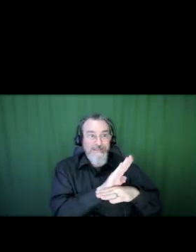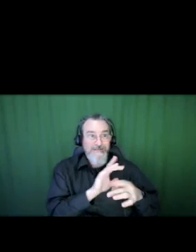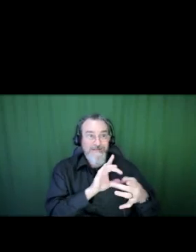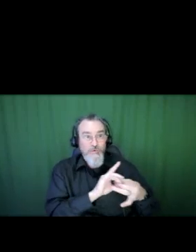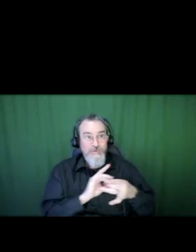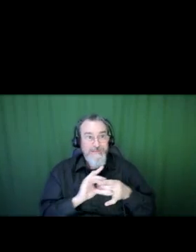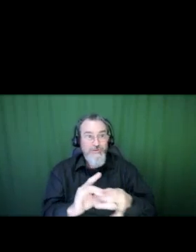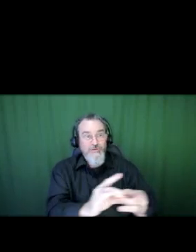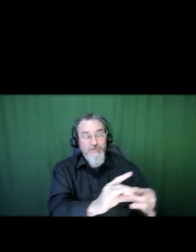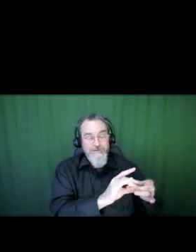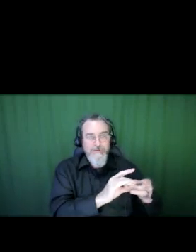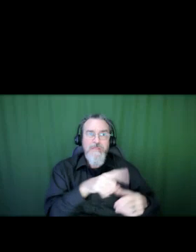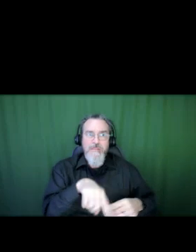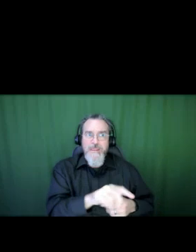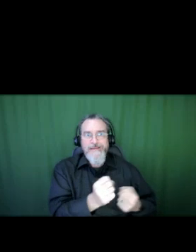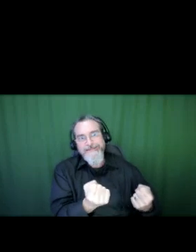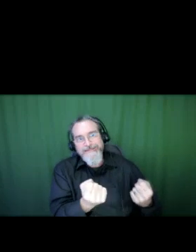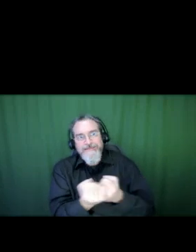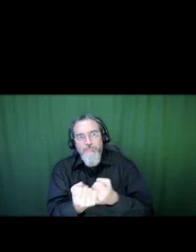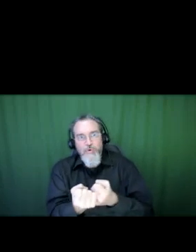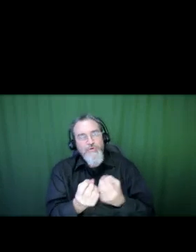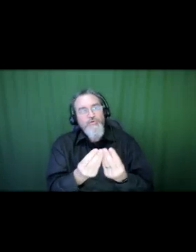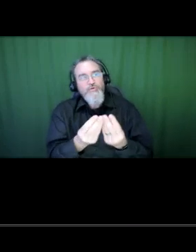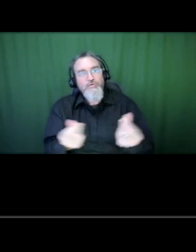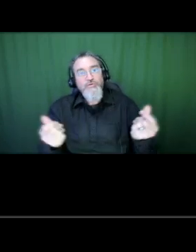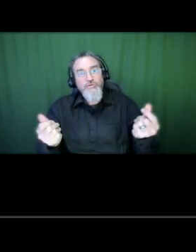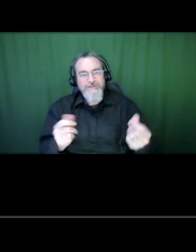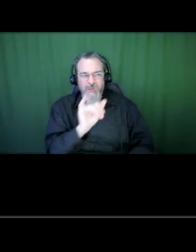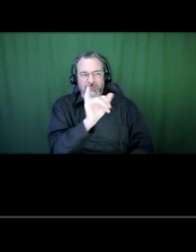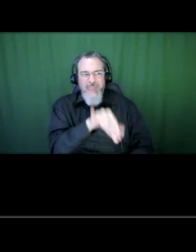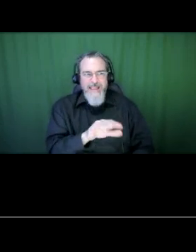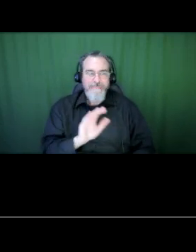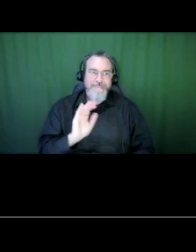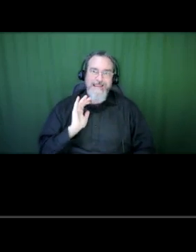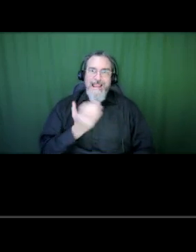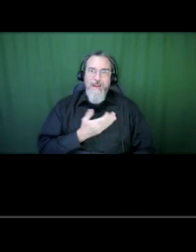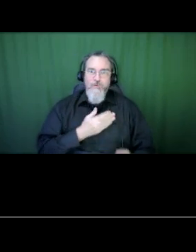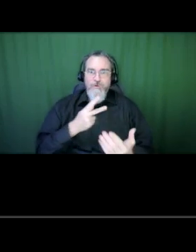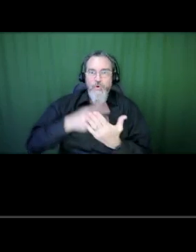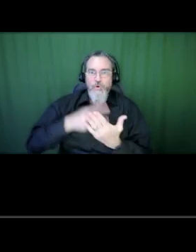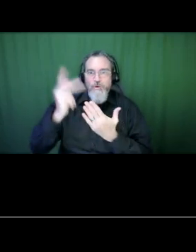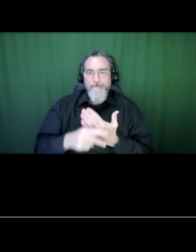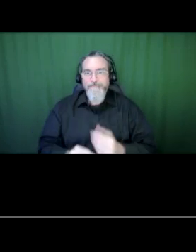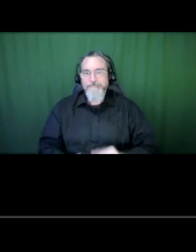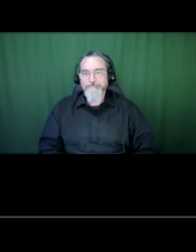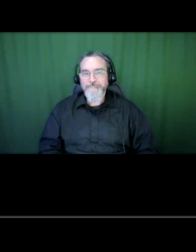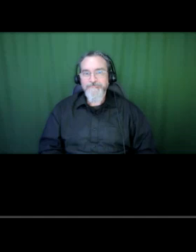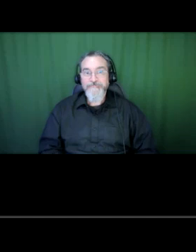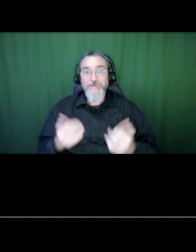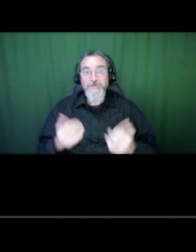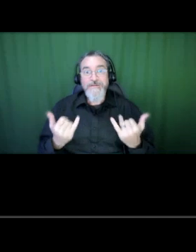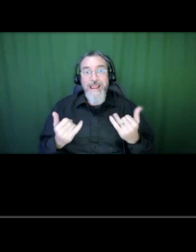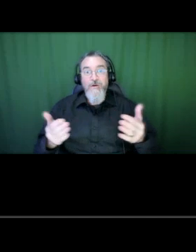some solutions. And that's what our program is all about. So let's go to the next slide.